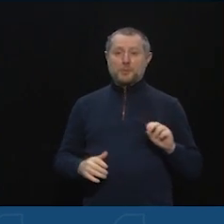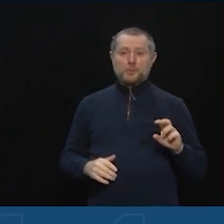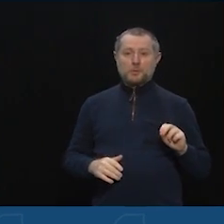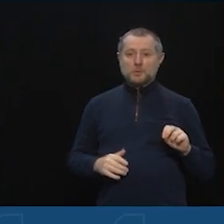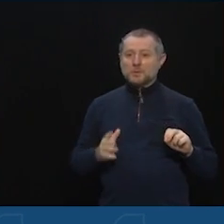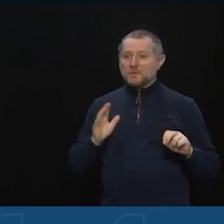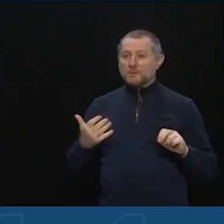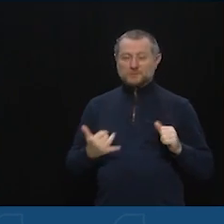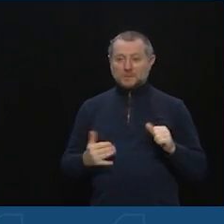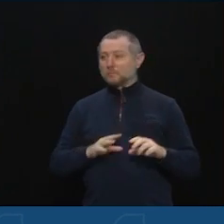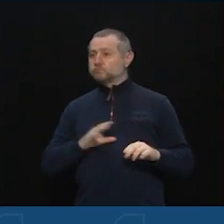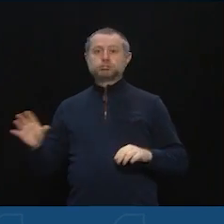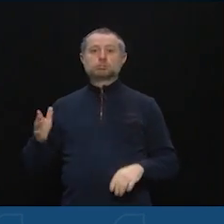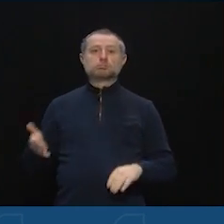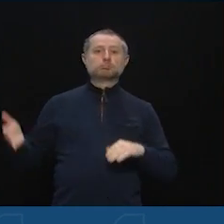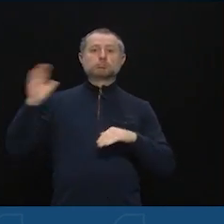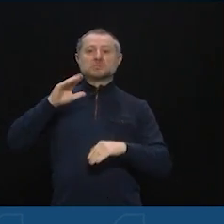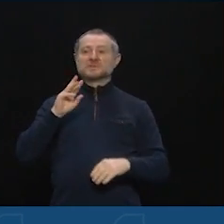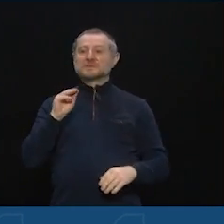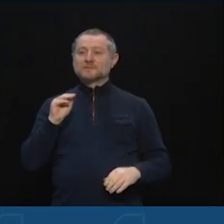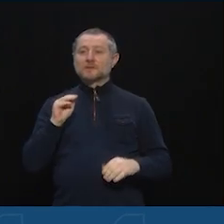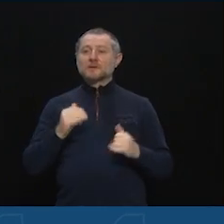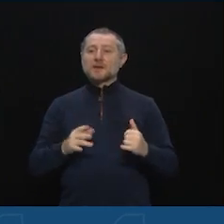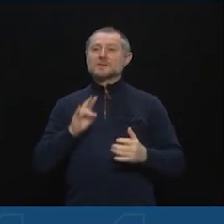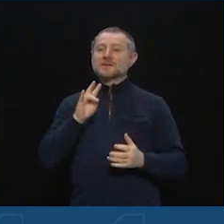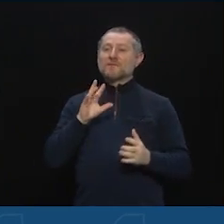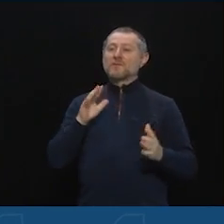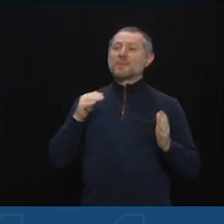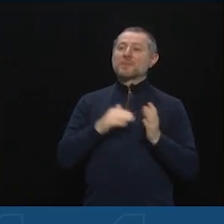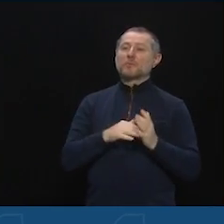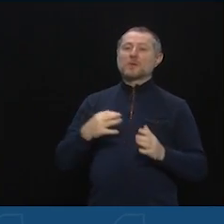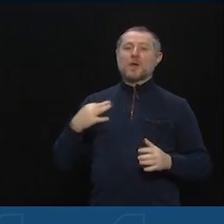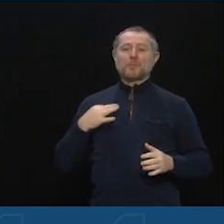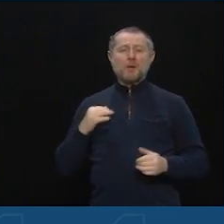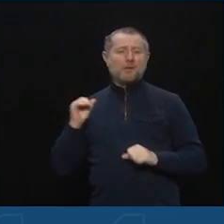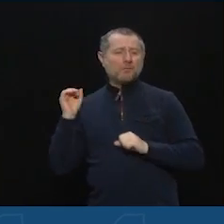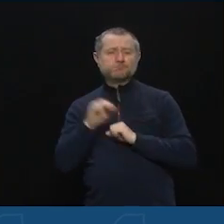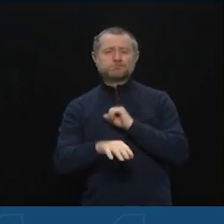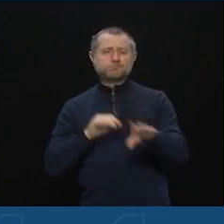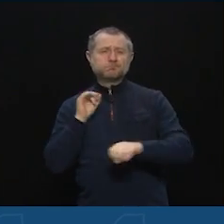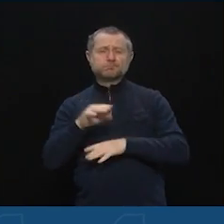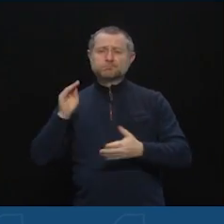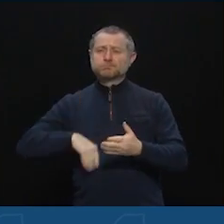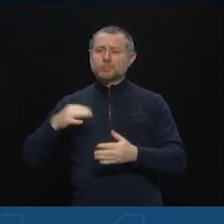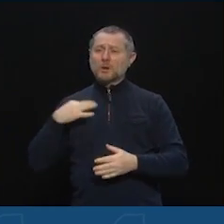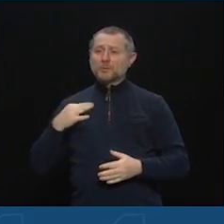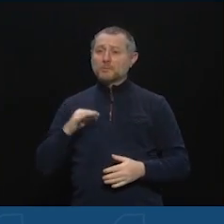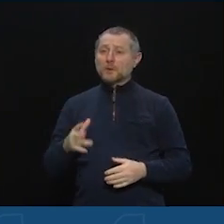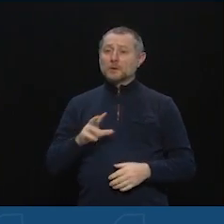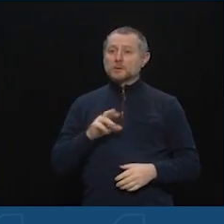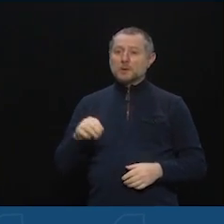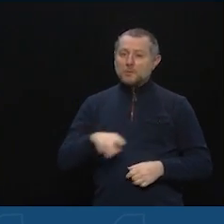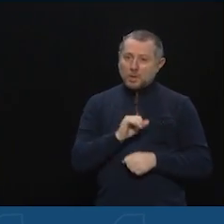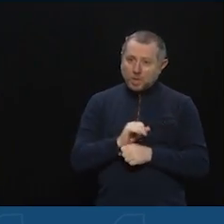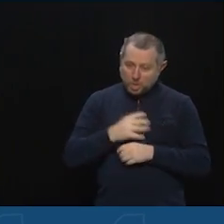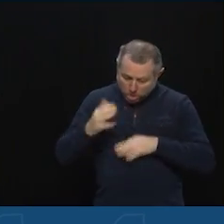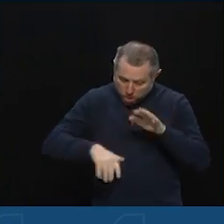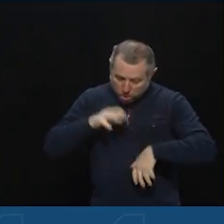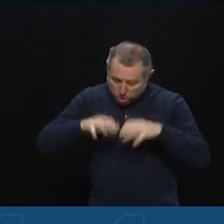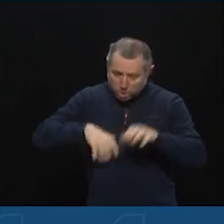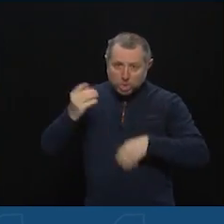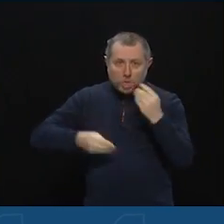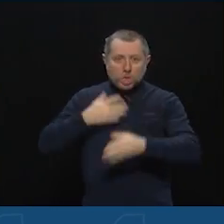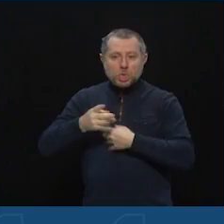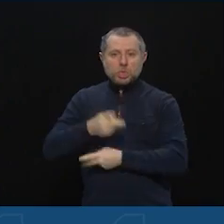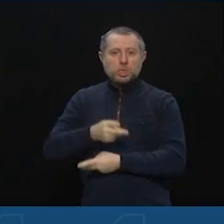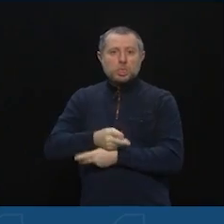as she mentioned, 75,000 applications a year, and we had 30 people examining those applications. And it really was